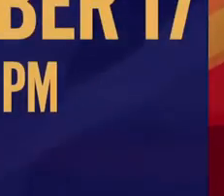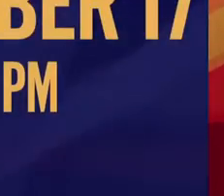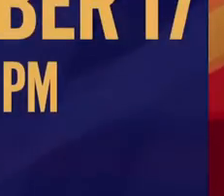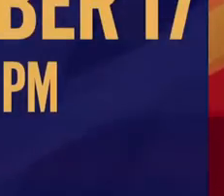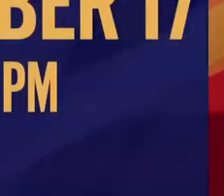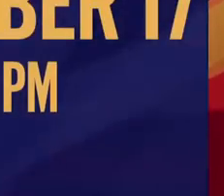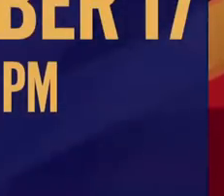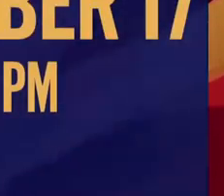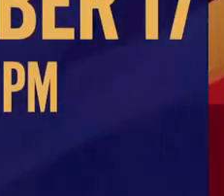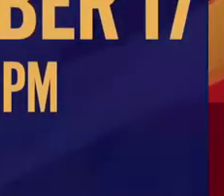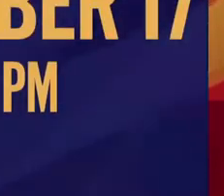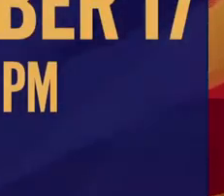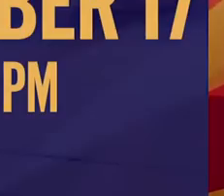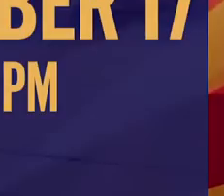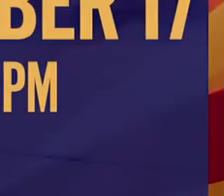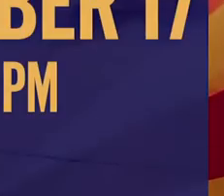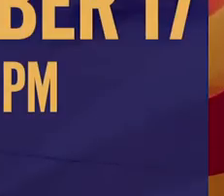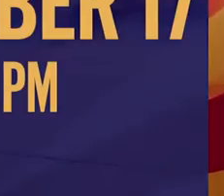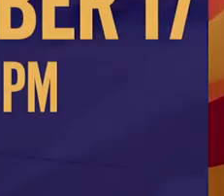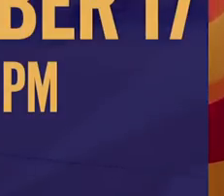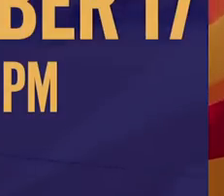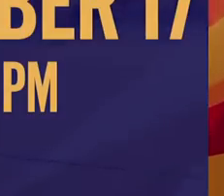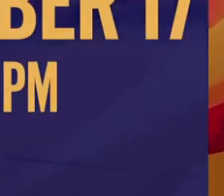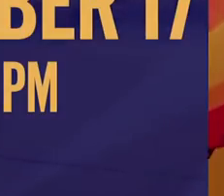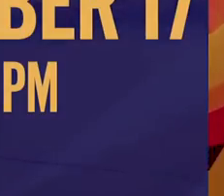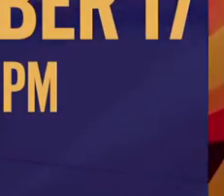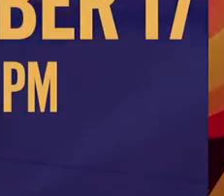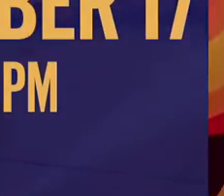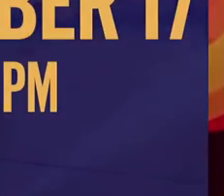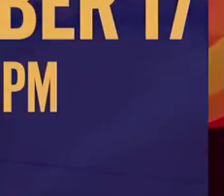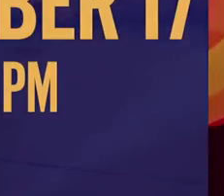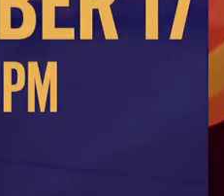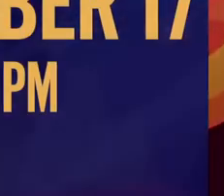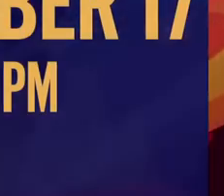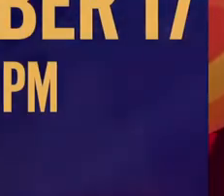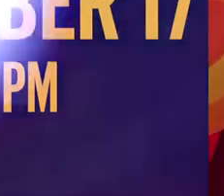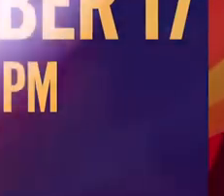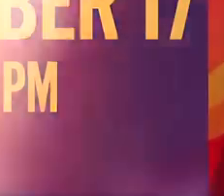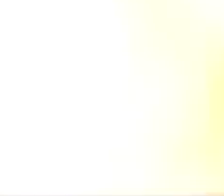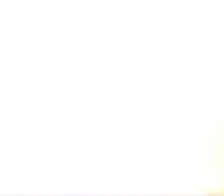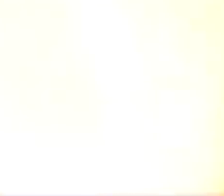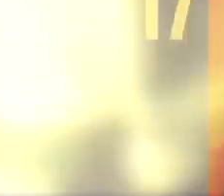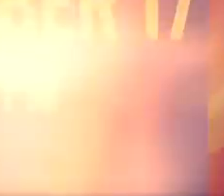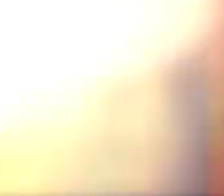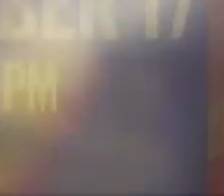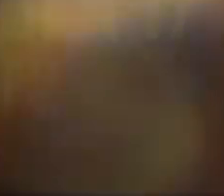7 p.m. for the 2021 Live Nativity, the Bethlehem Experience.